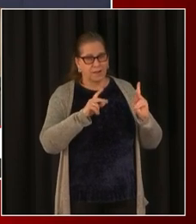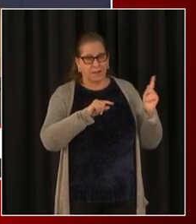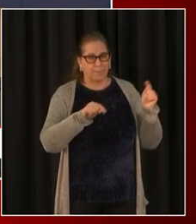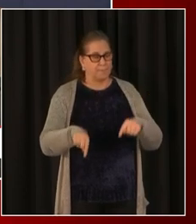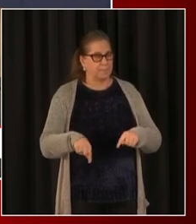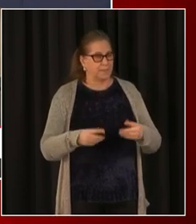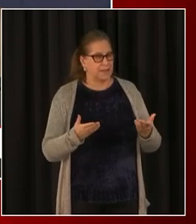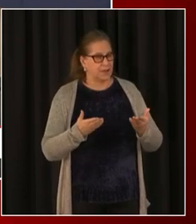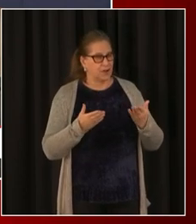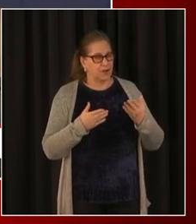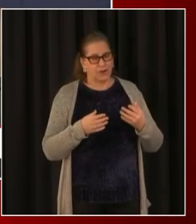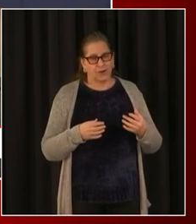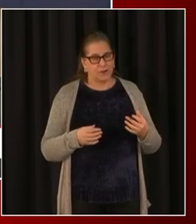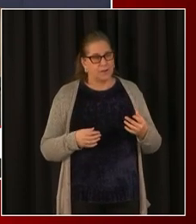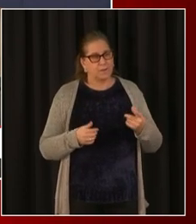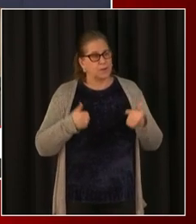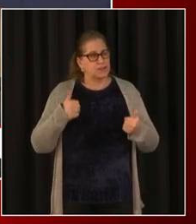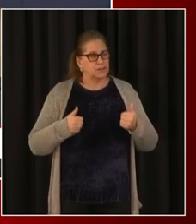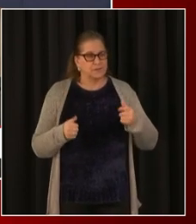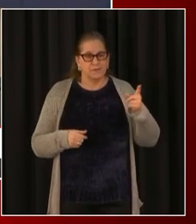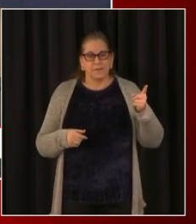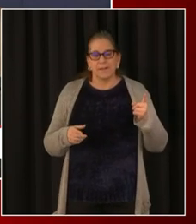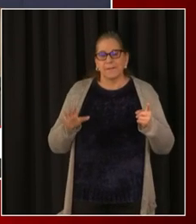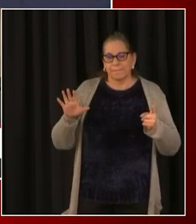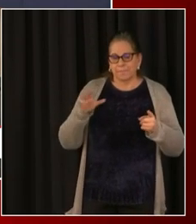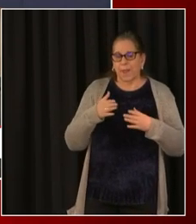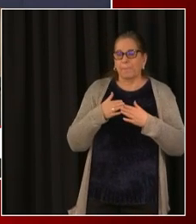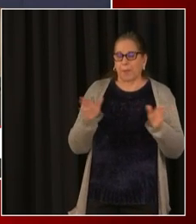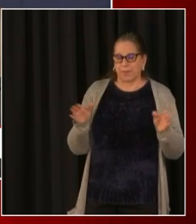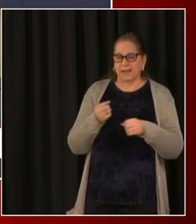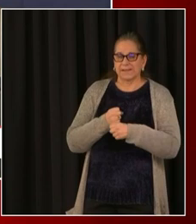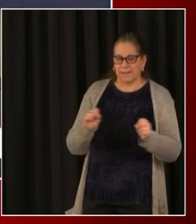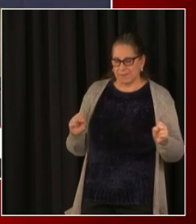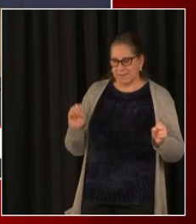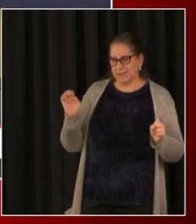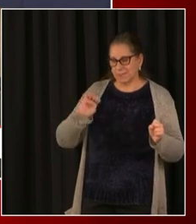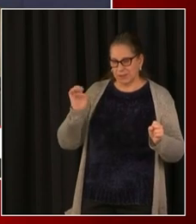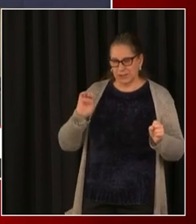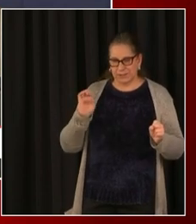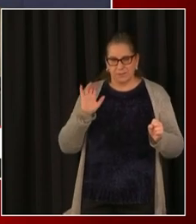Well, it's going to be linked to the public safety emergency, so the